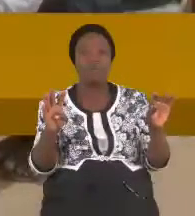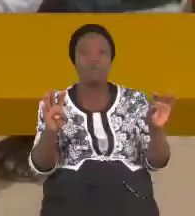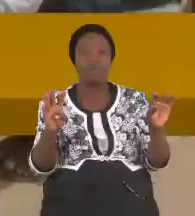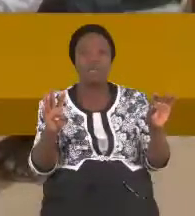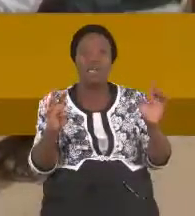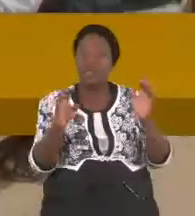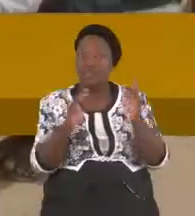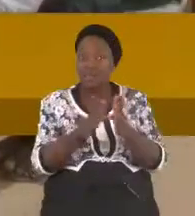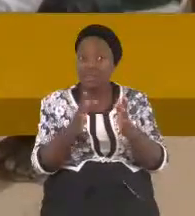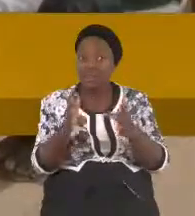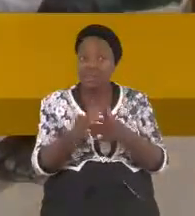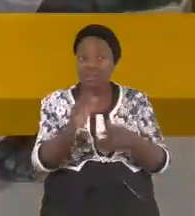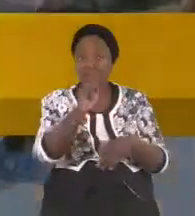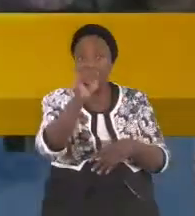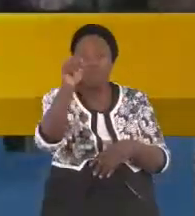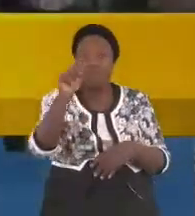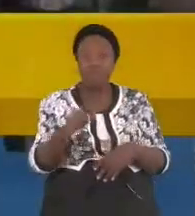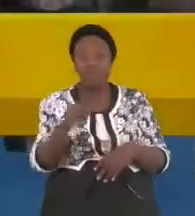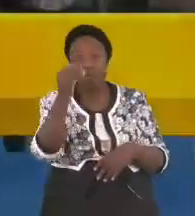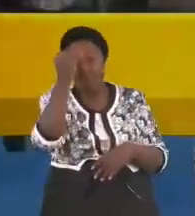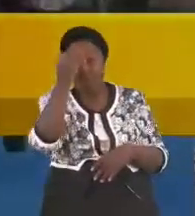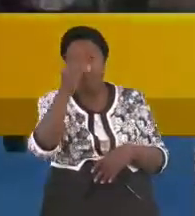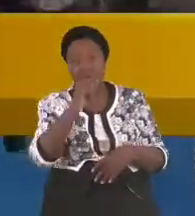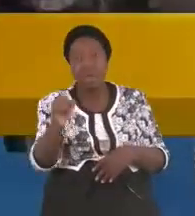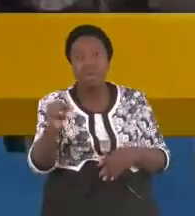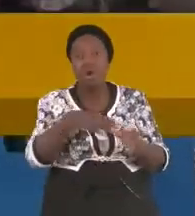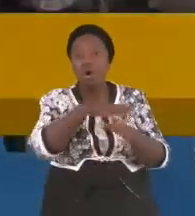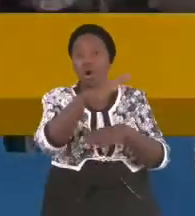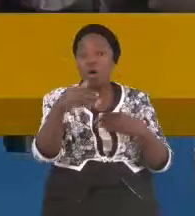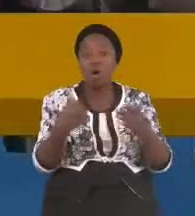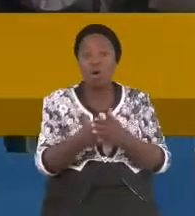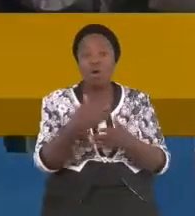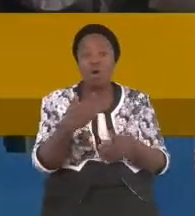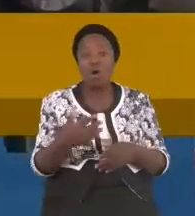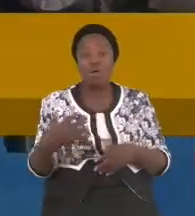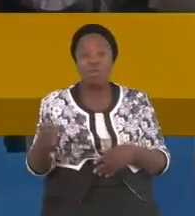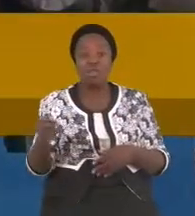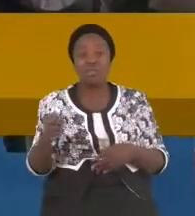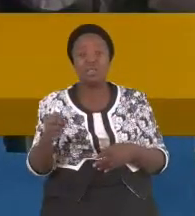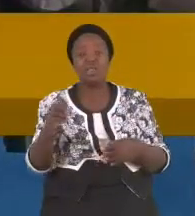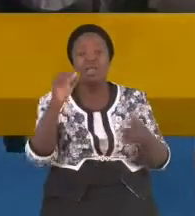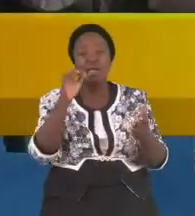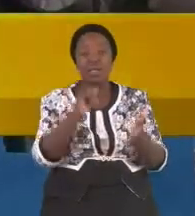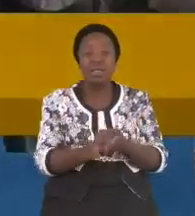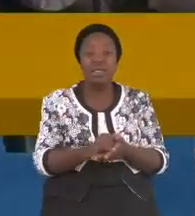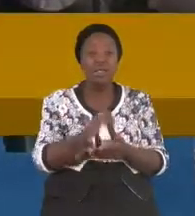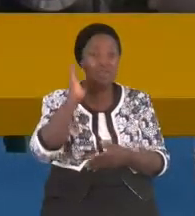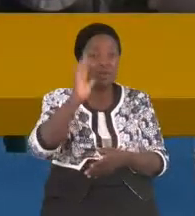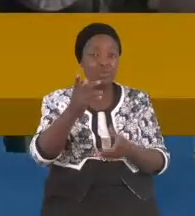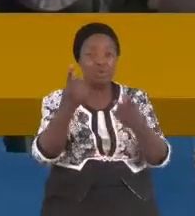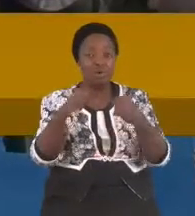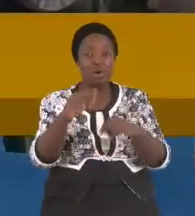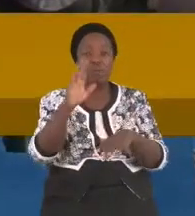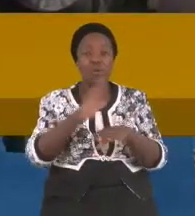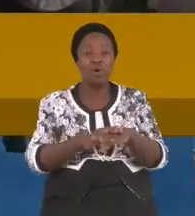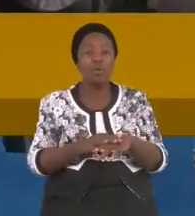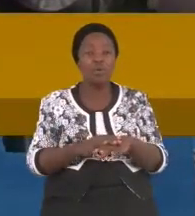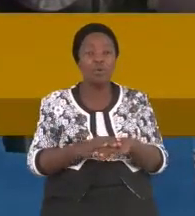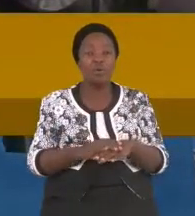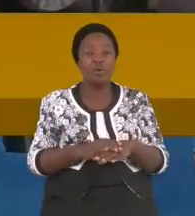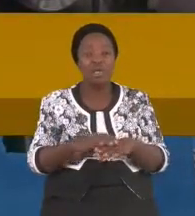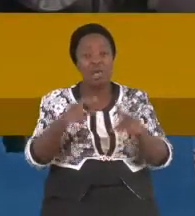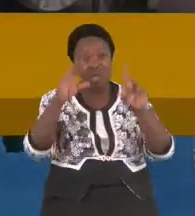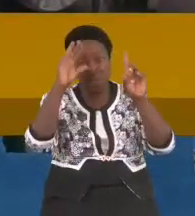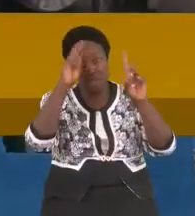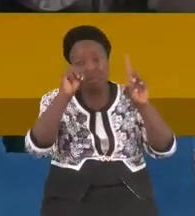Jesus, therefore, knowing all things that shall come upon him, he went forth